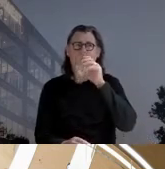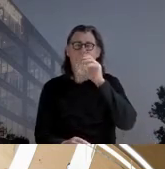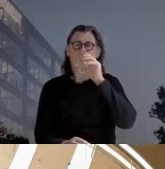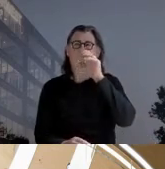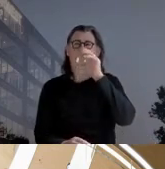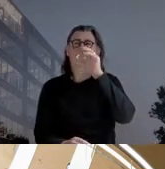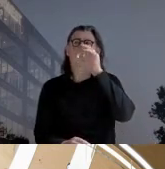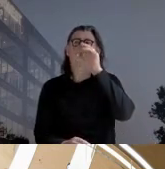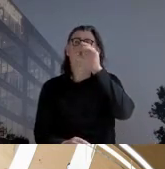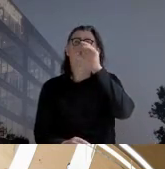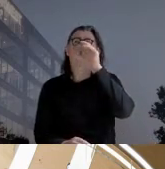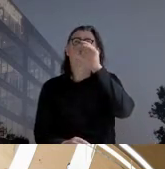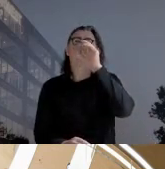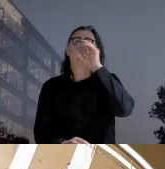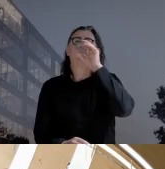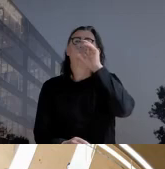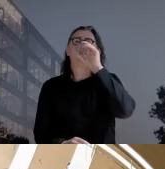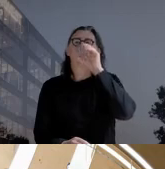Very good.